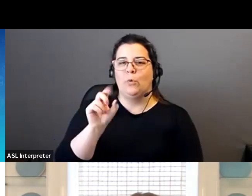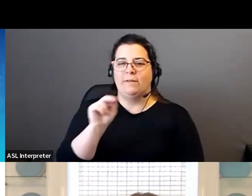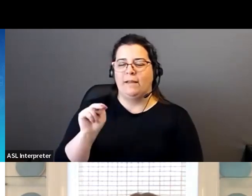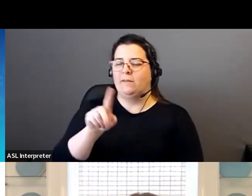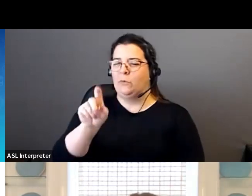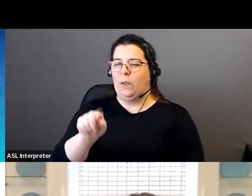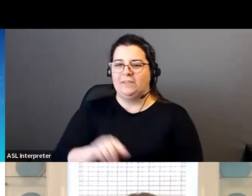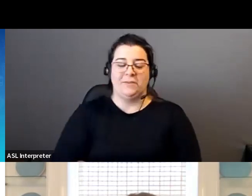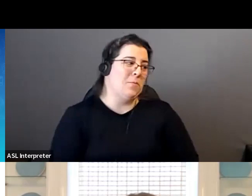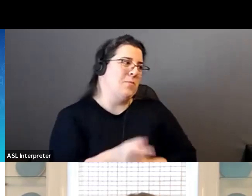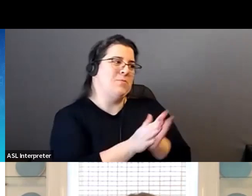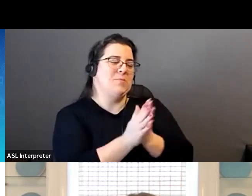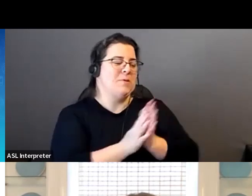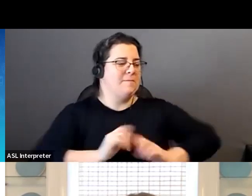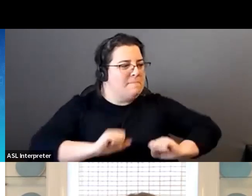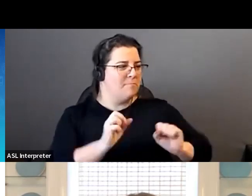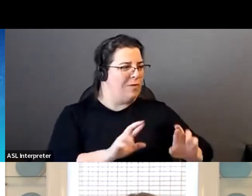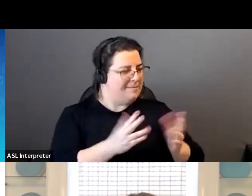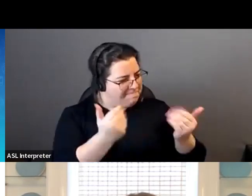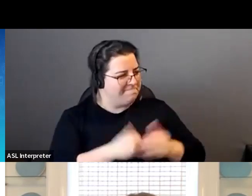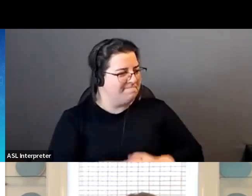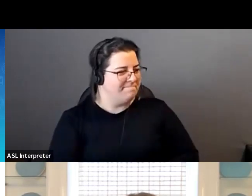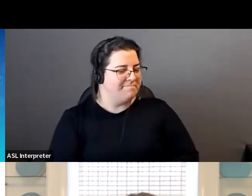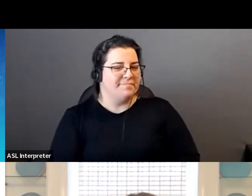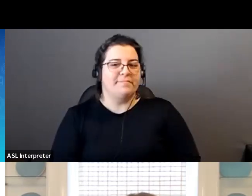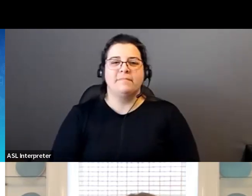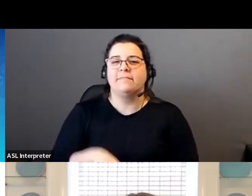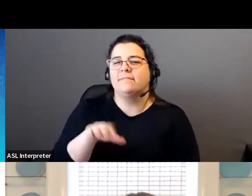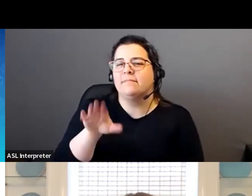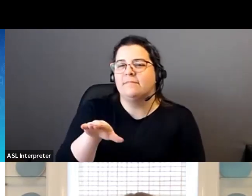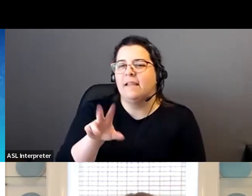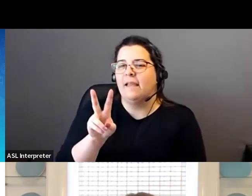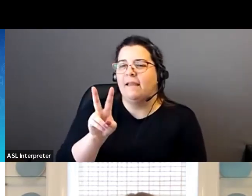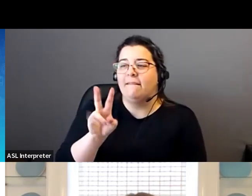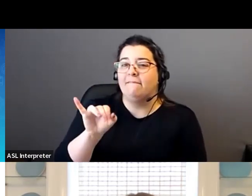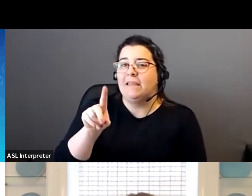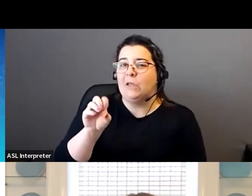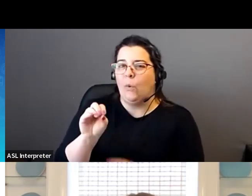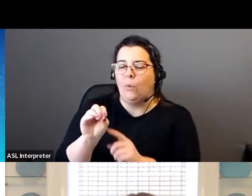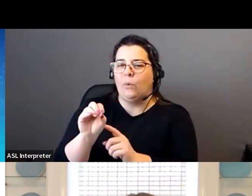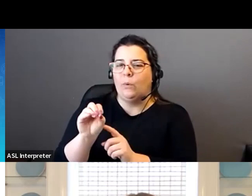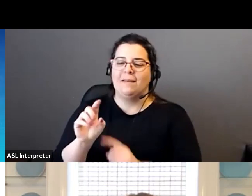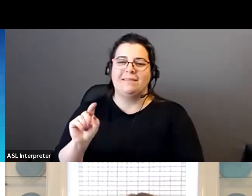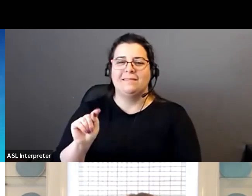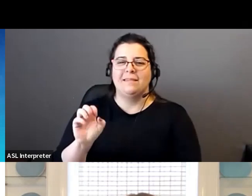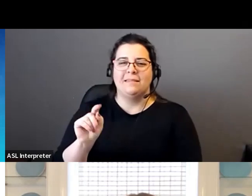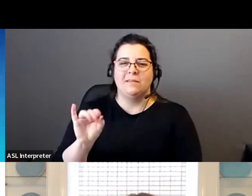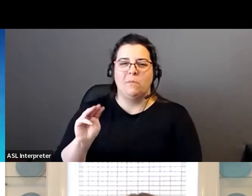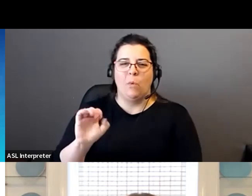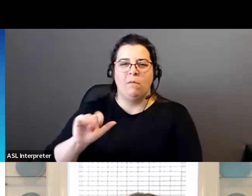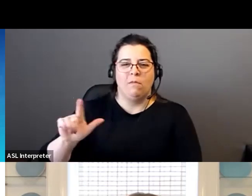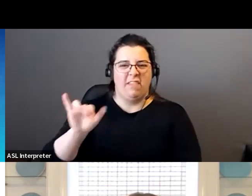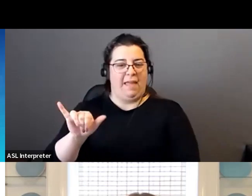you perhaps have any examples of video testimonials that you've received? I